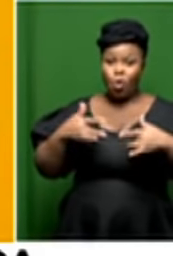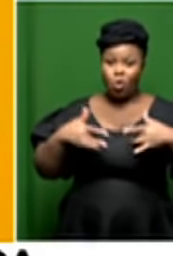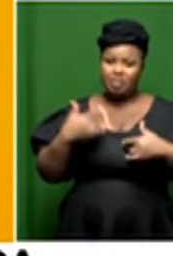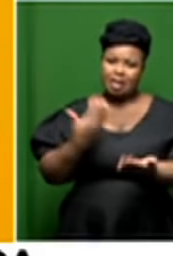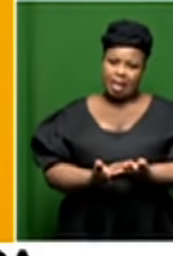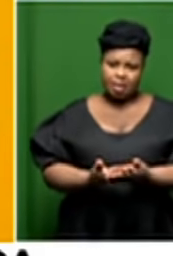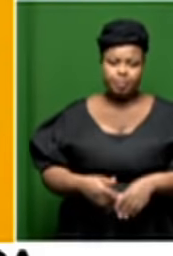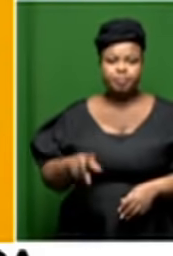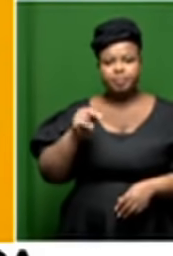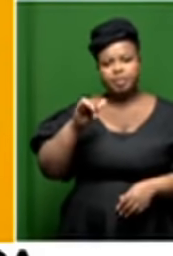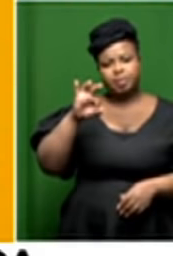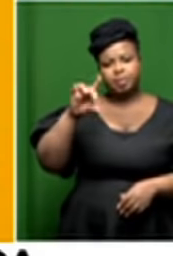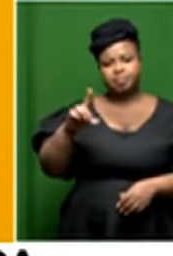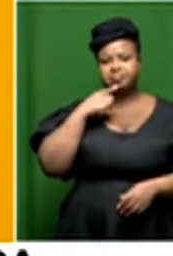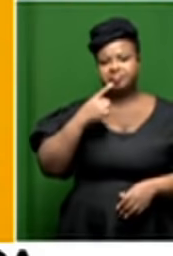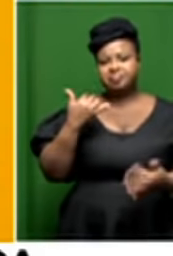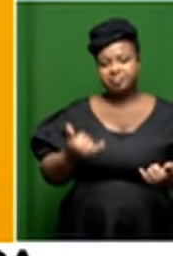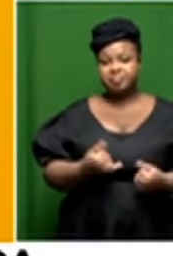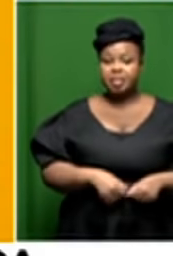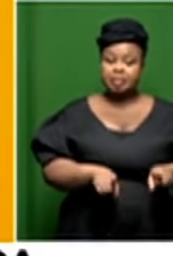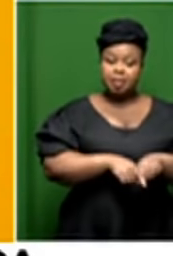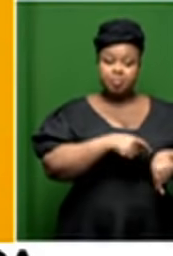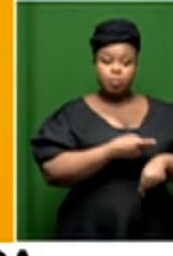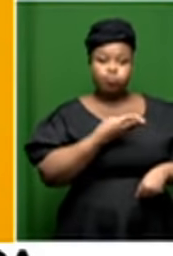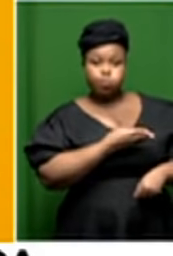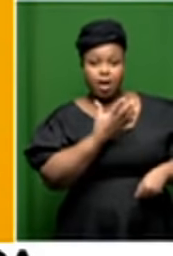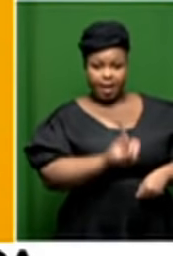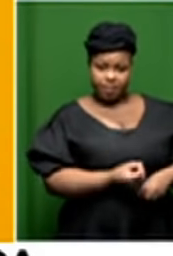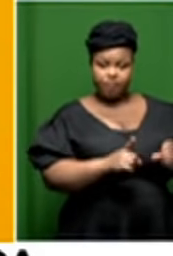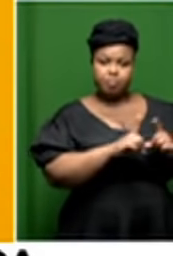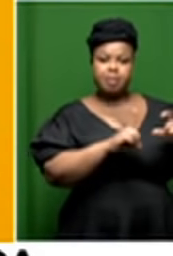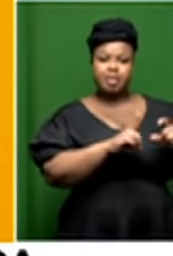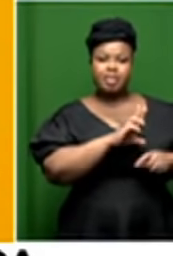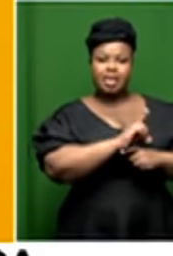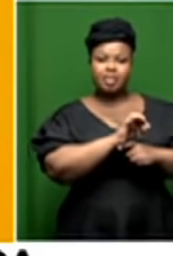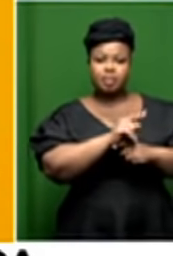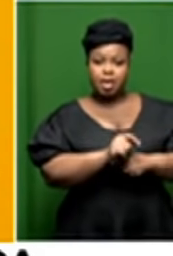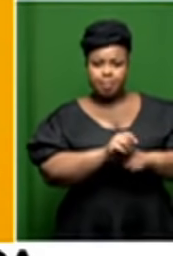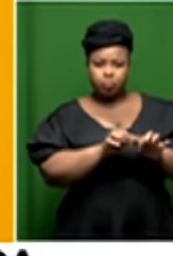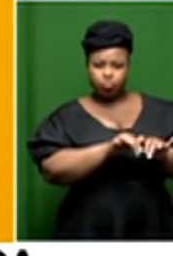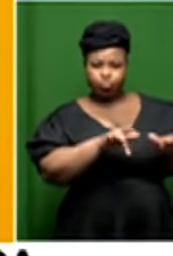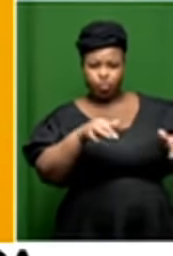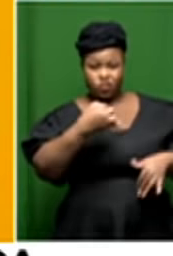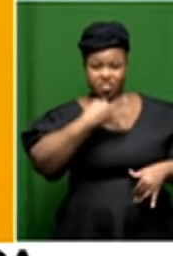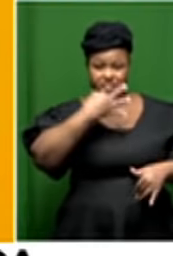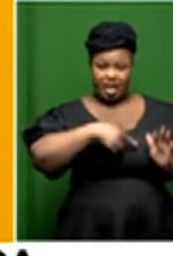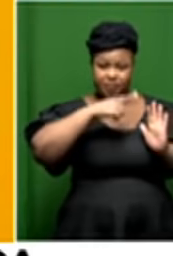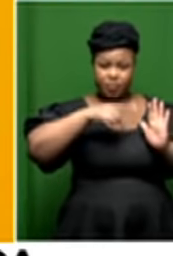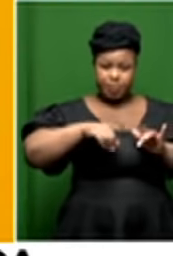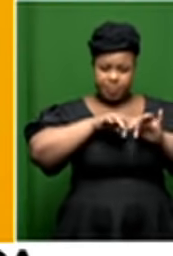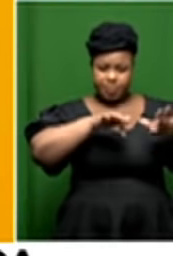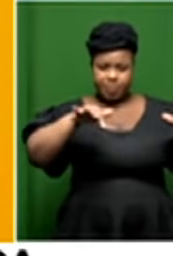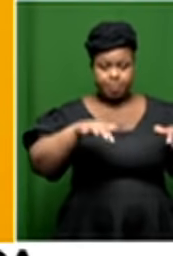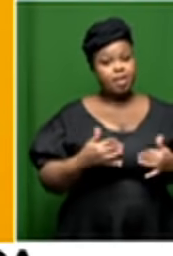concern. The National Institute for Communicable Diseases says that while the Delta variant has driven the third wave of infections in the